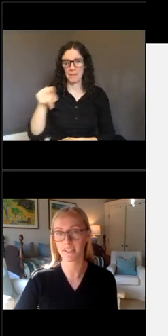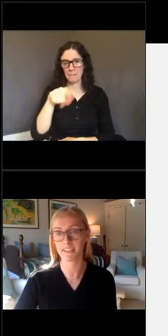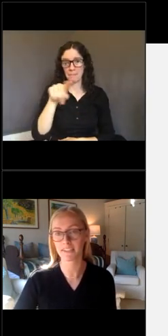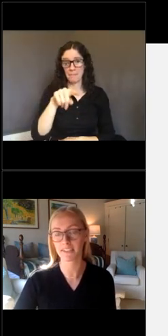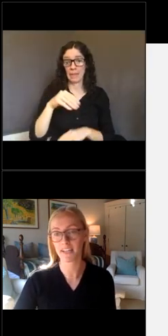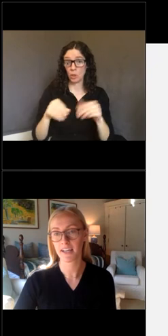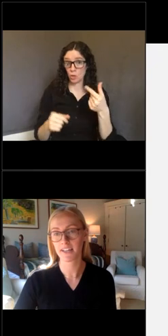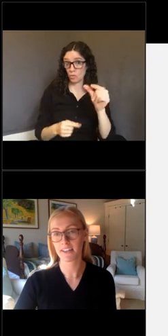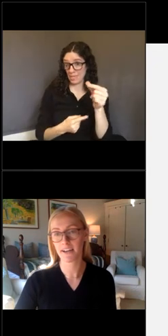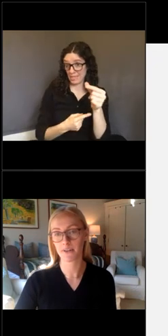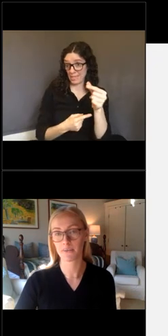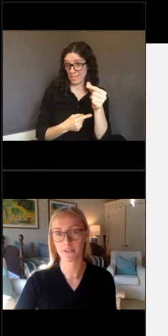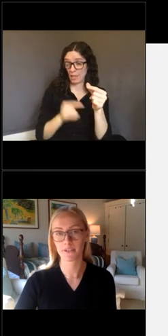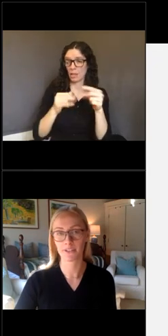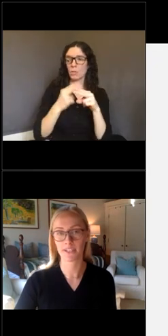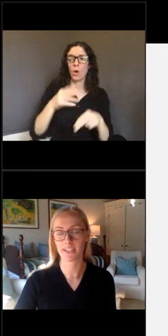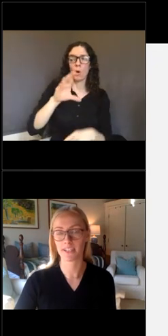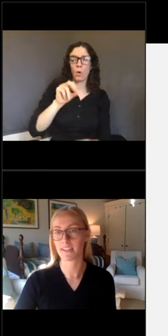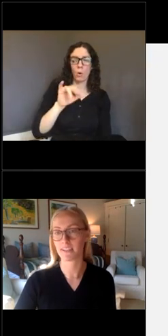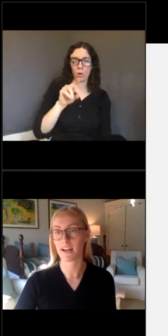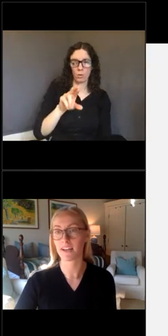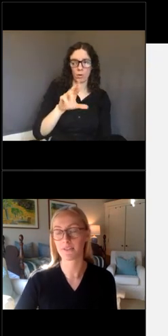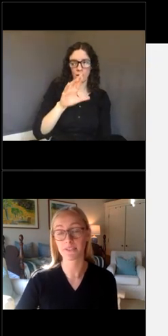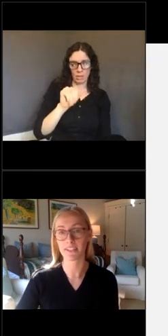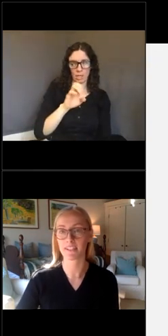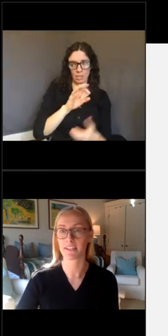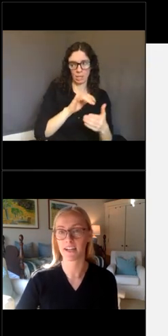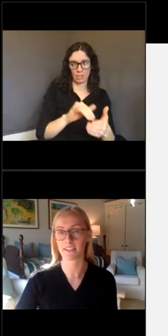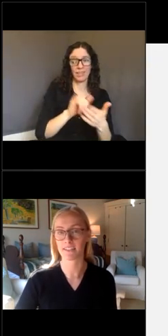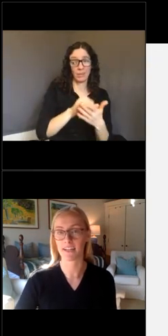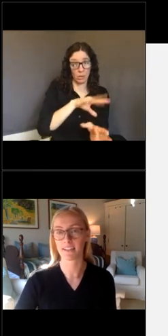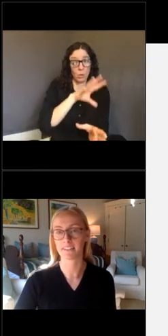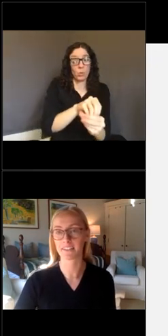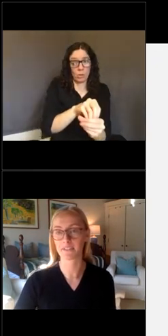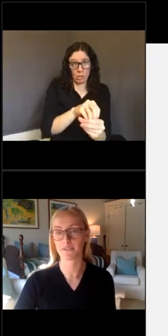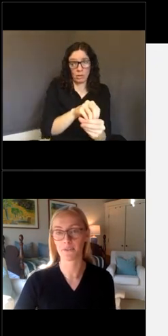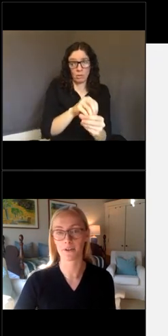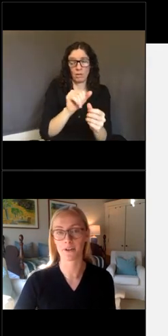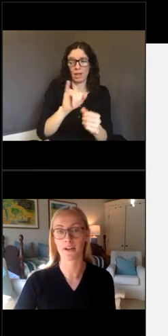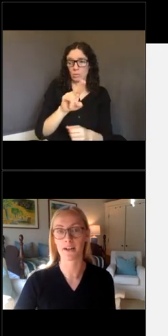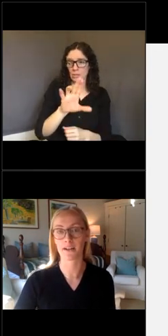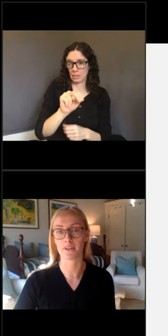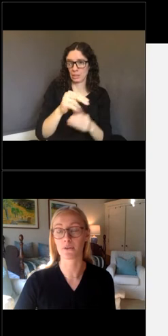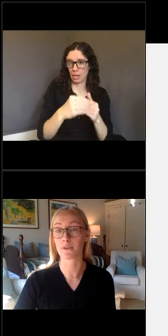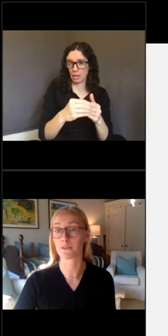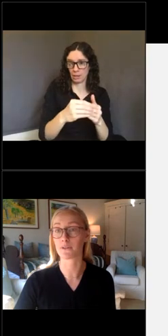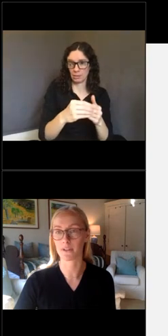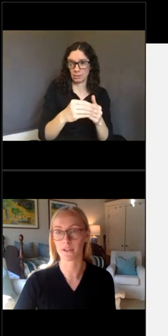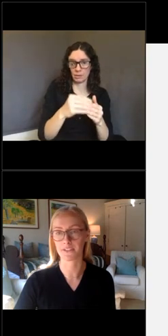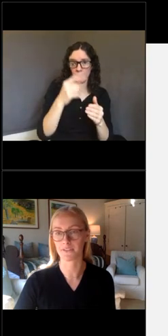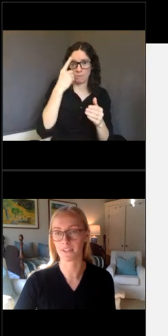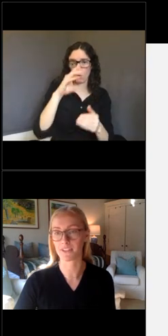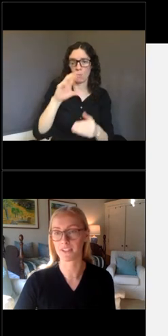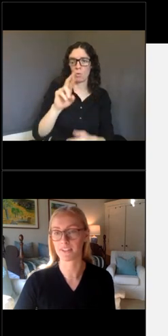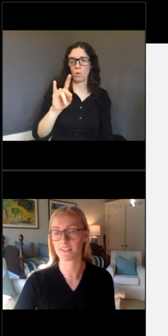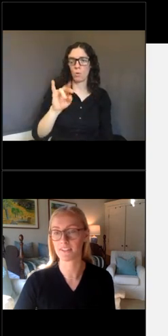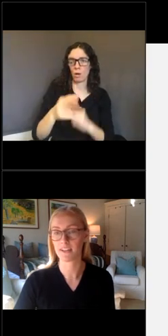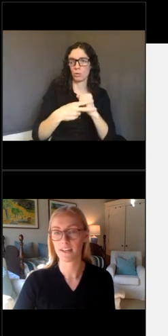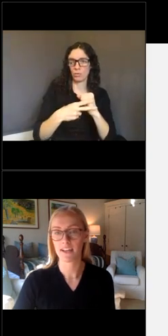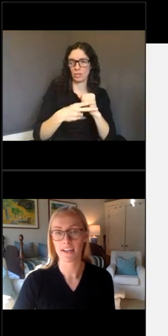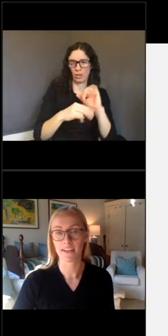case studies that were included in the IUCN guidelines for corridor